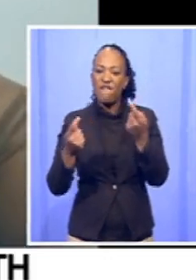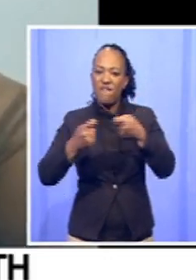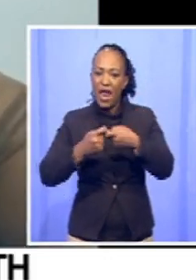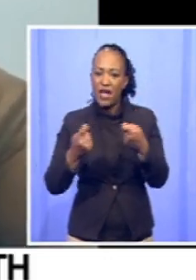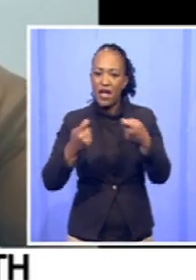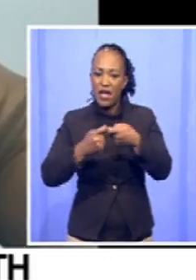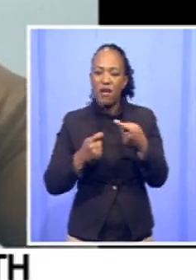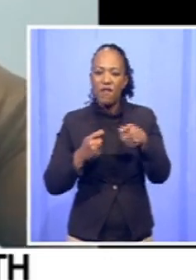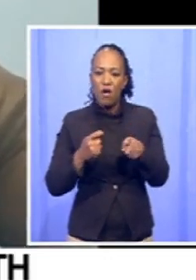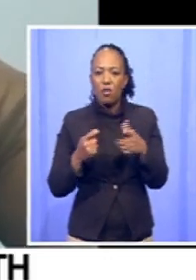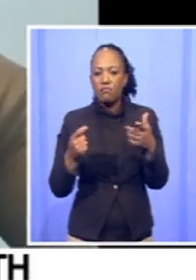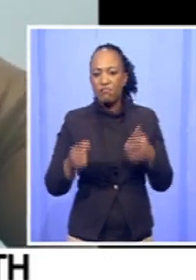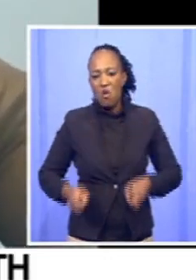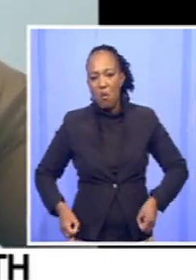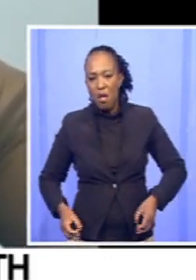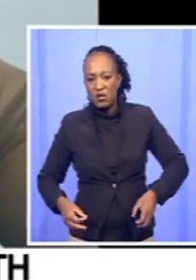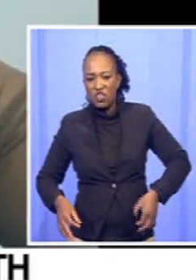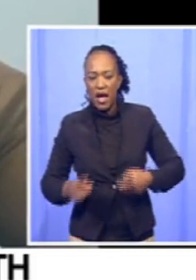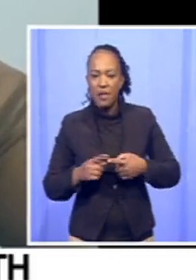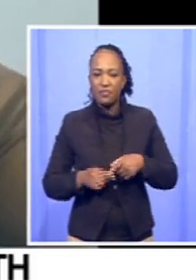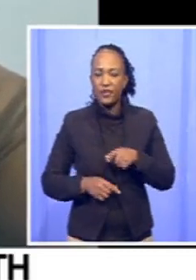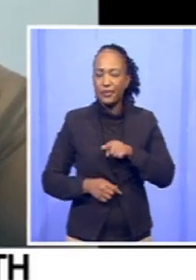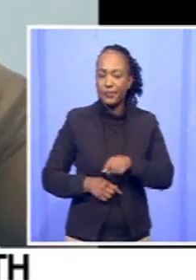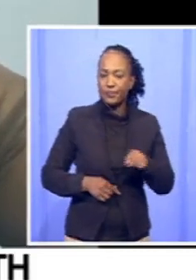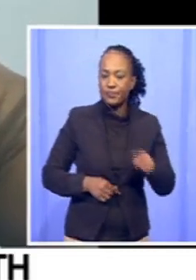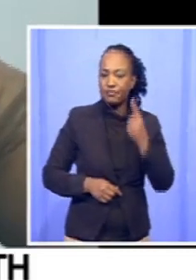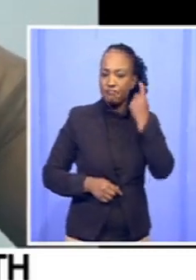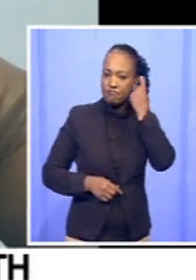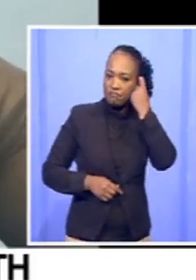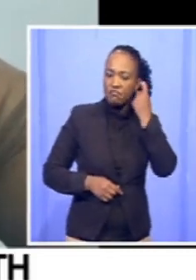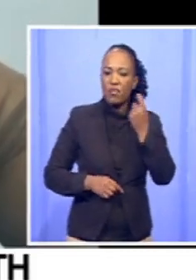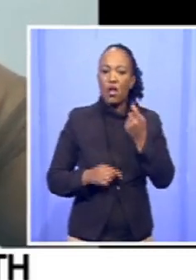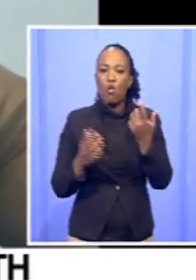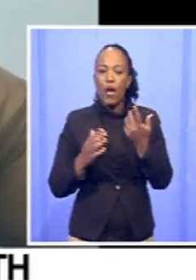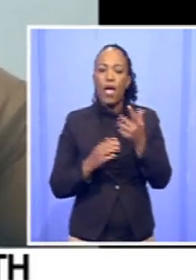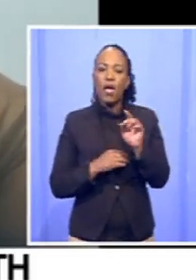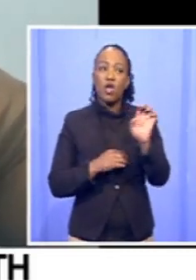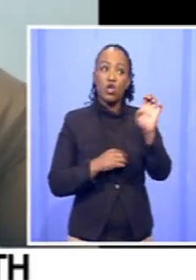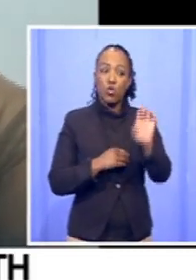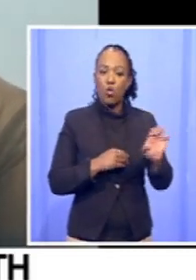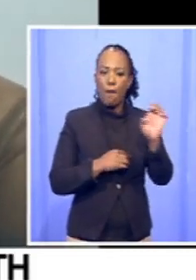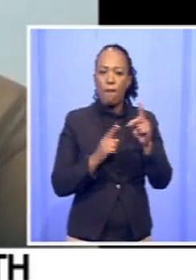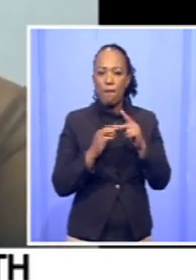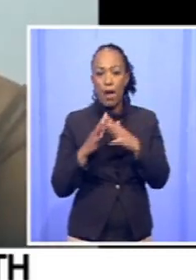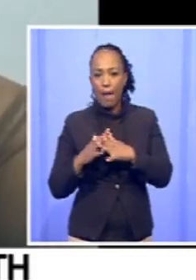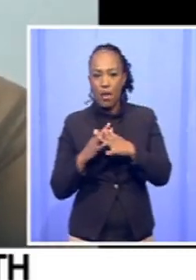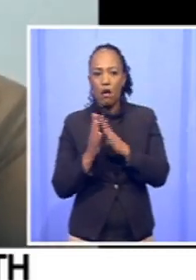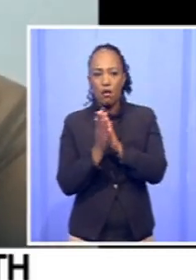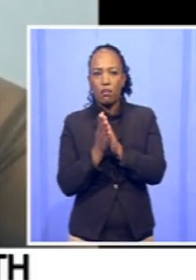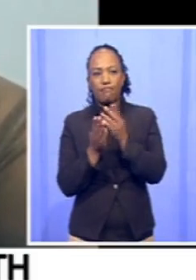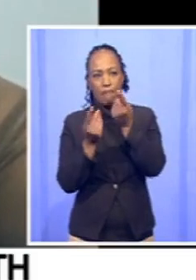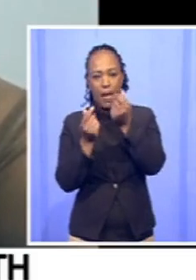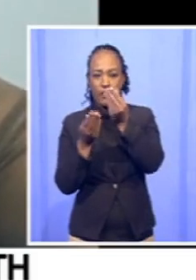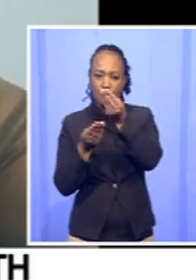where, maybe Europe or America have the ability to do that. But I think that there is amazing work